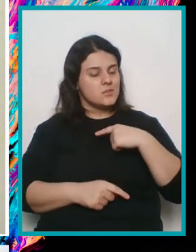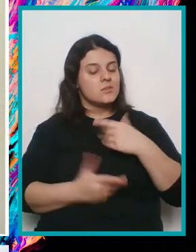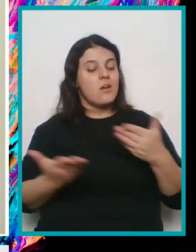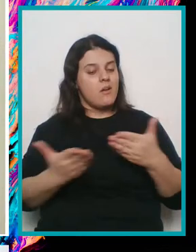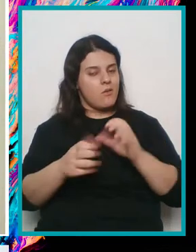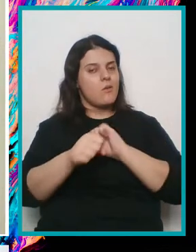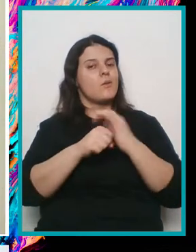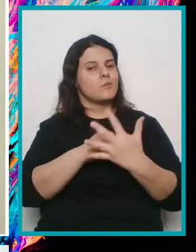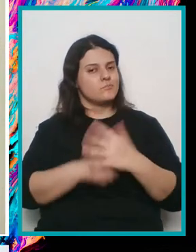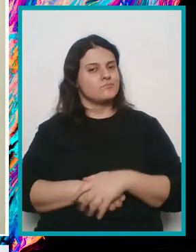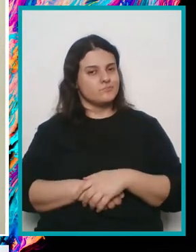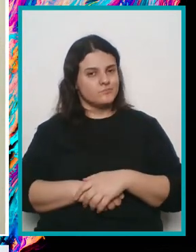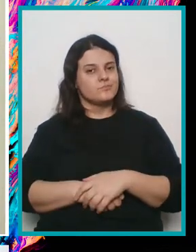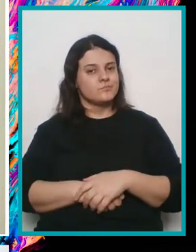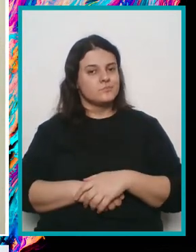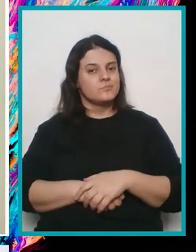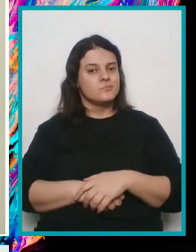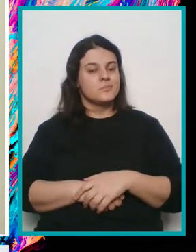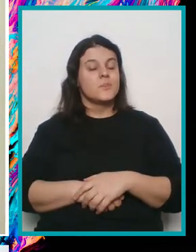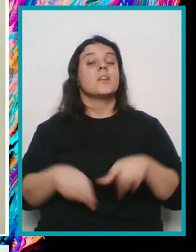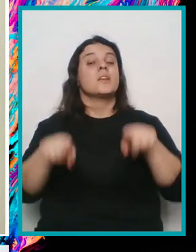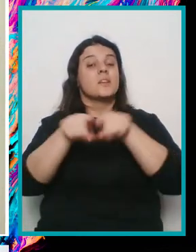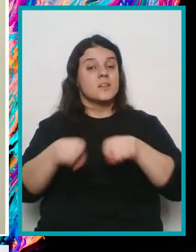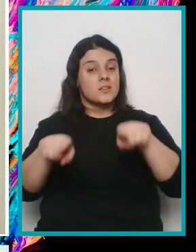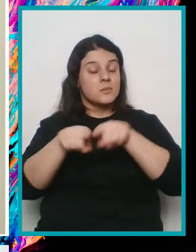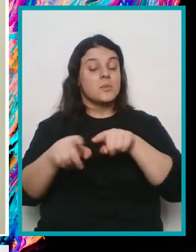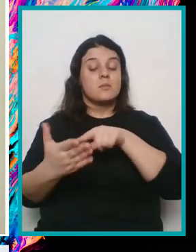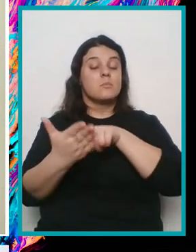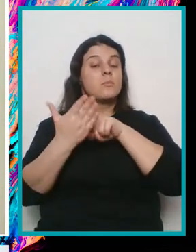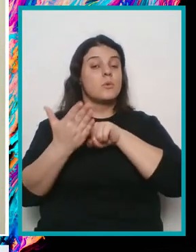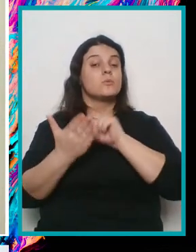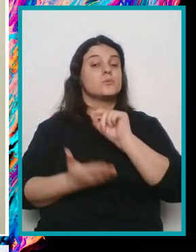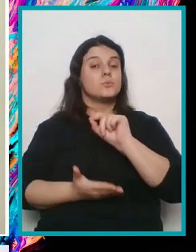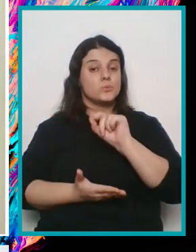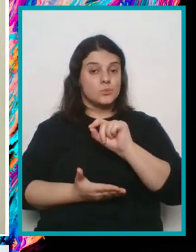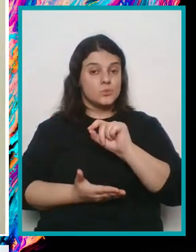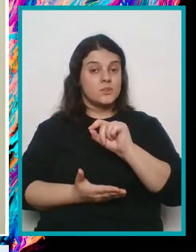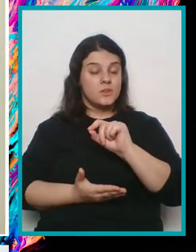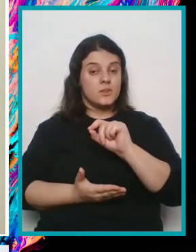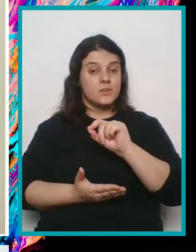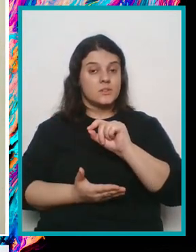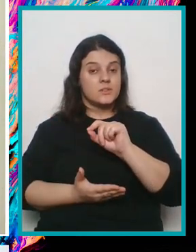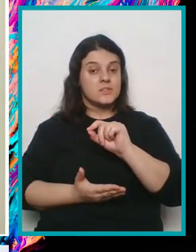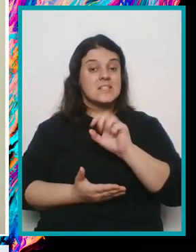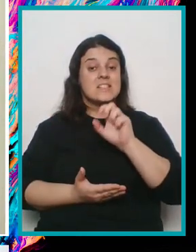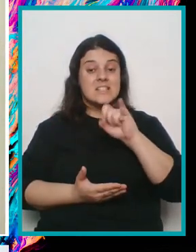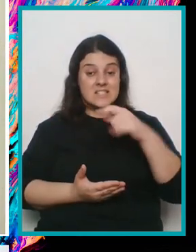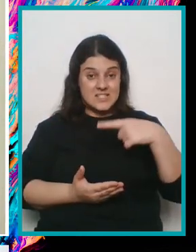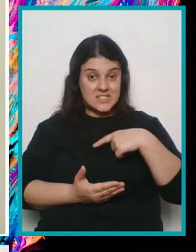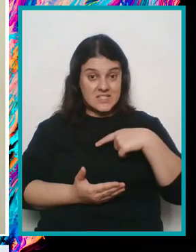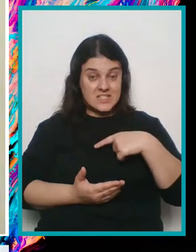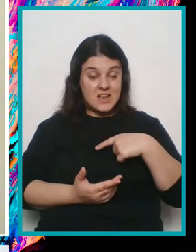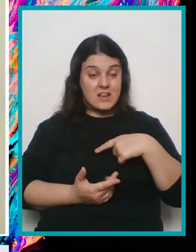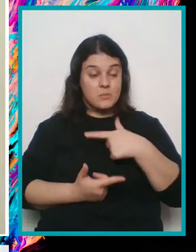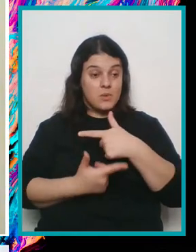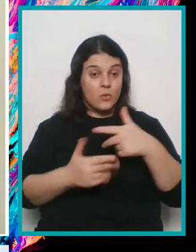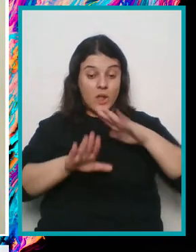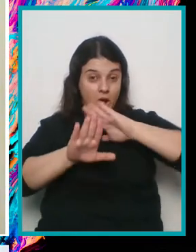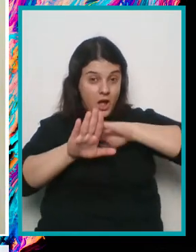possible. It has also showed that people are able to adapt to